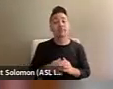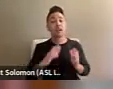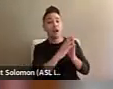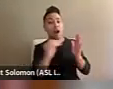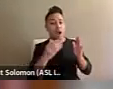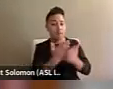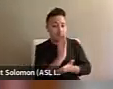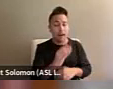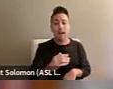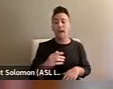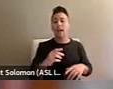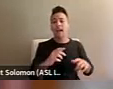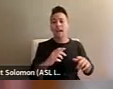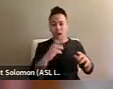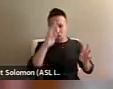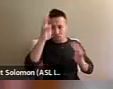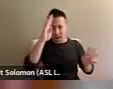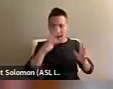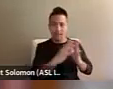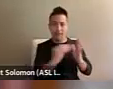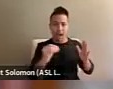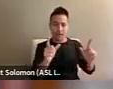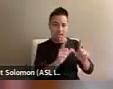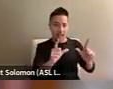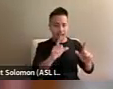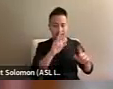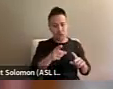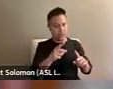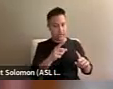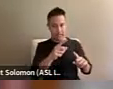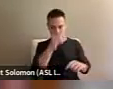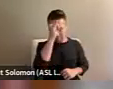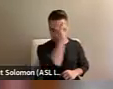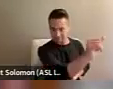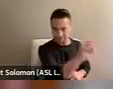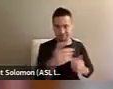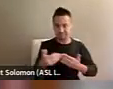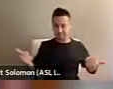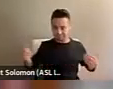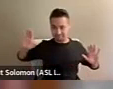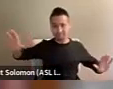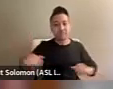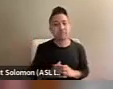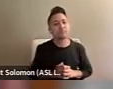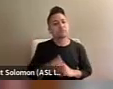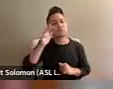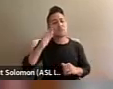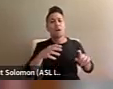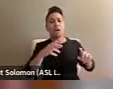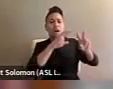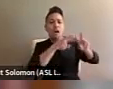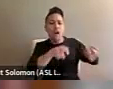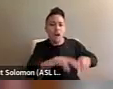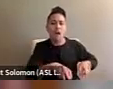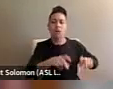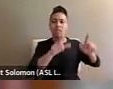and Creative Commons licenses are also in perpetuity. So let's look a little bit at what the licenses are and what they give